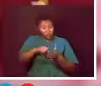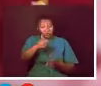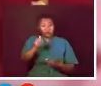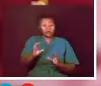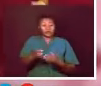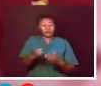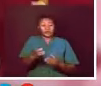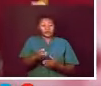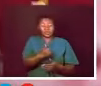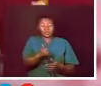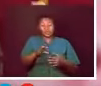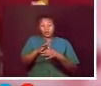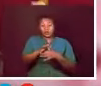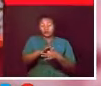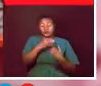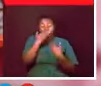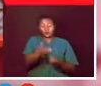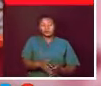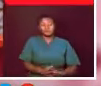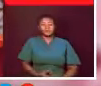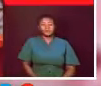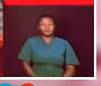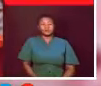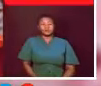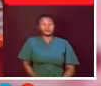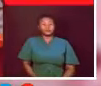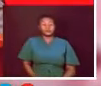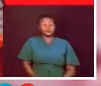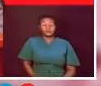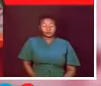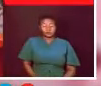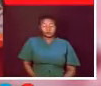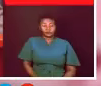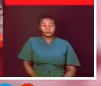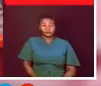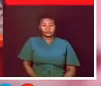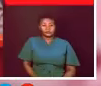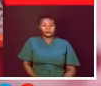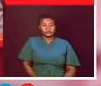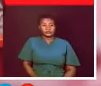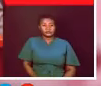them. Thank you very much, Right Honorable Speaker. Thank you very much.